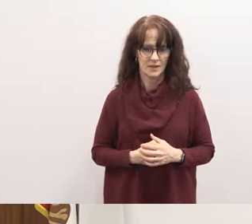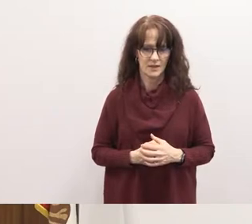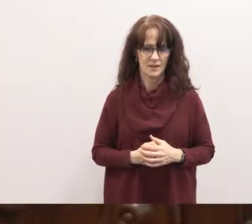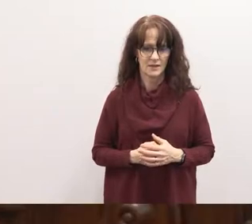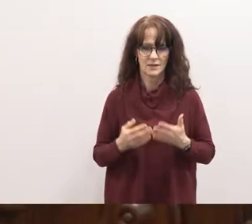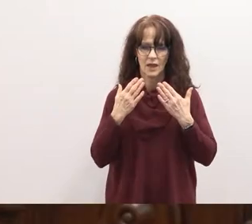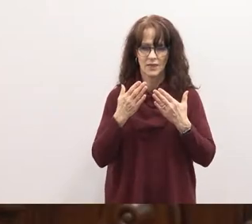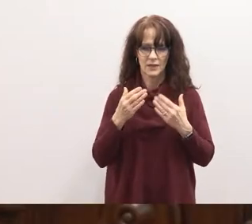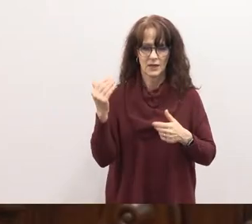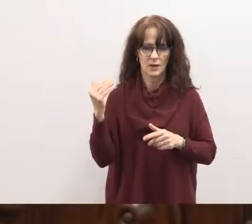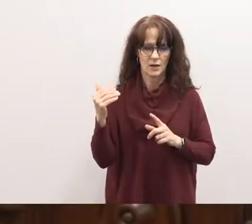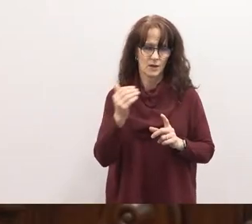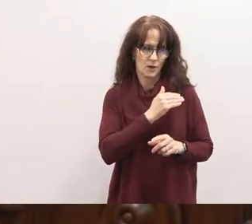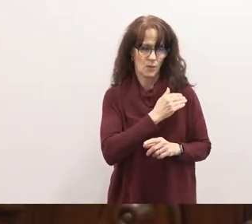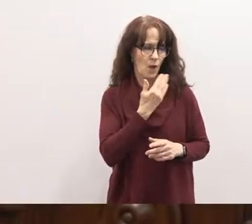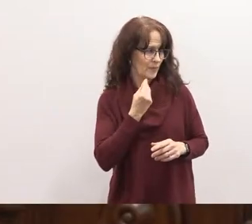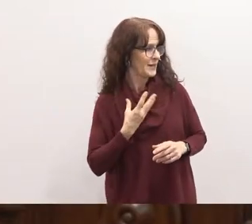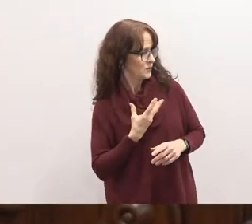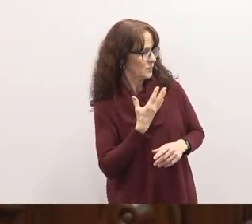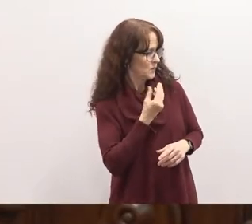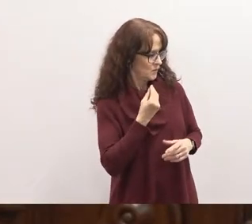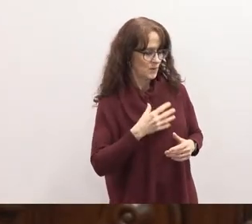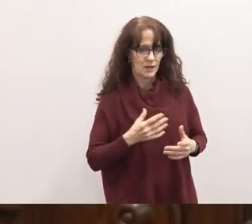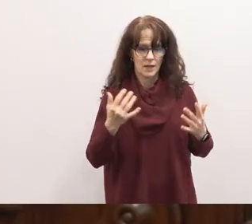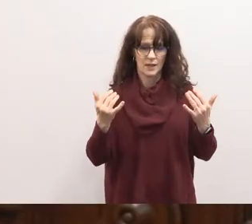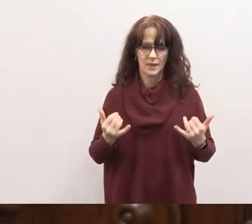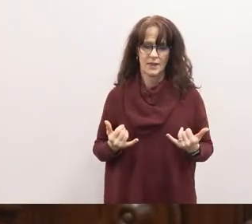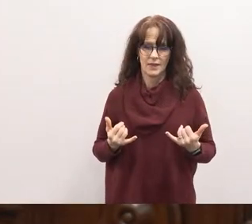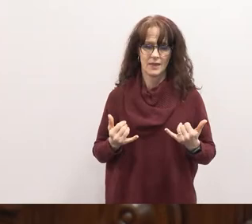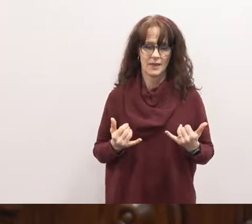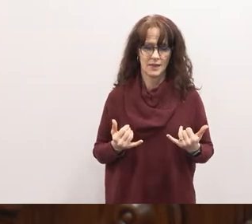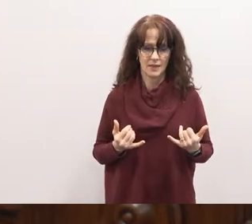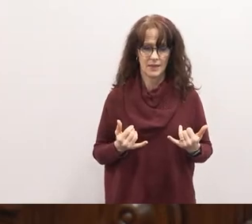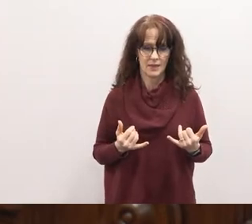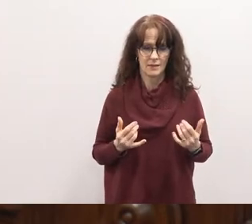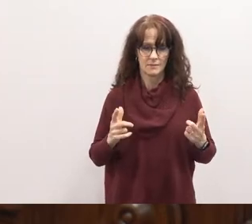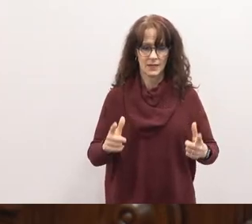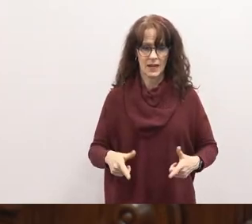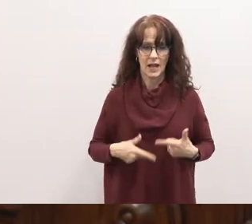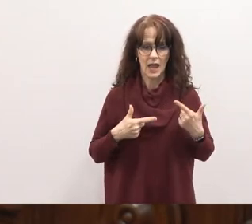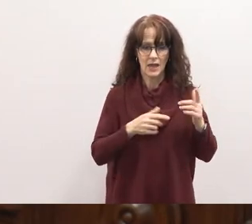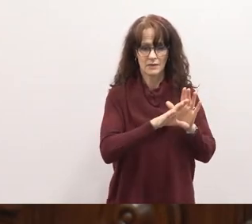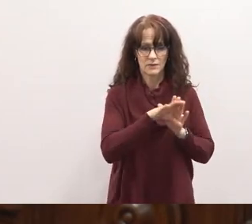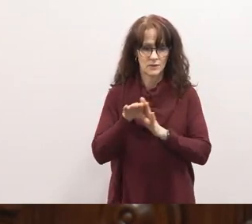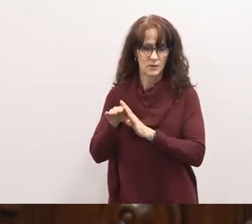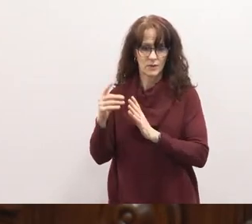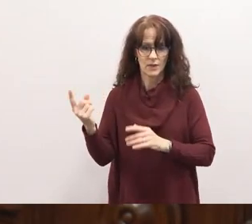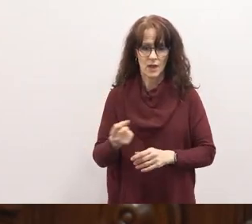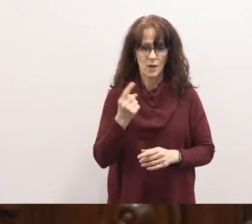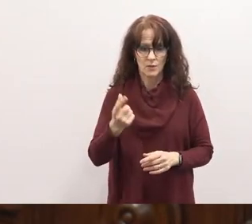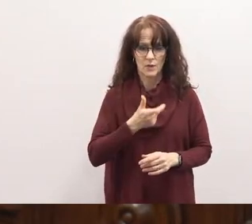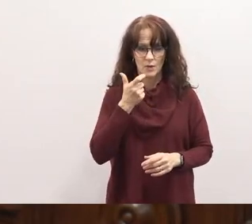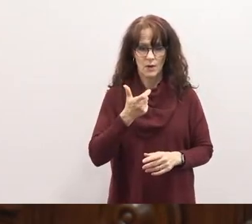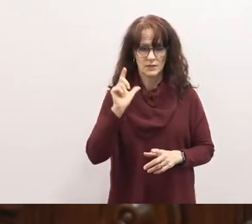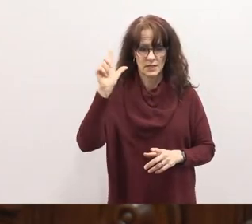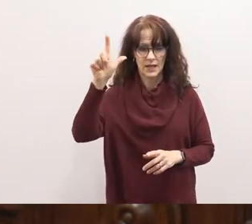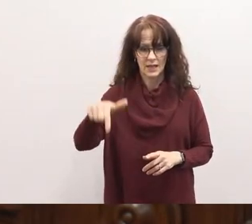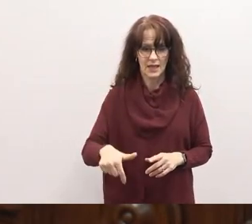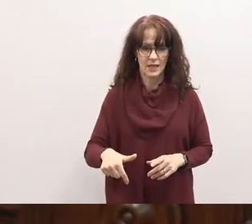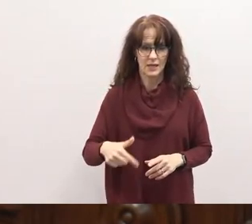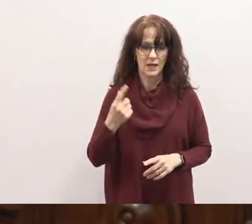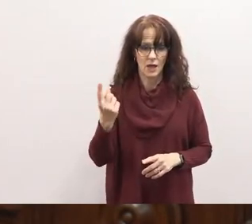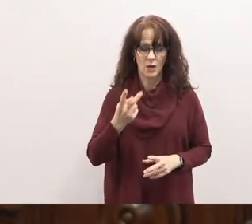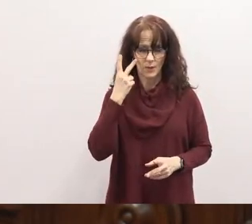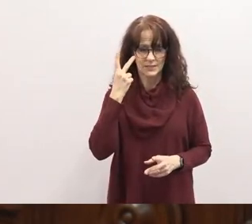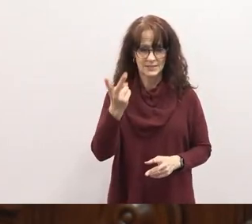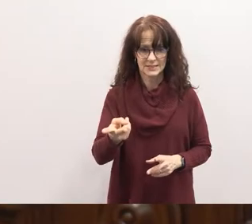Thank you for that reminder. Well, this is being live streamed, but they can always watch it later, and they can always